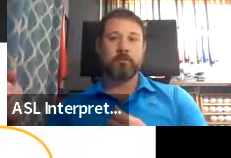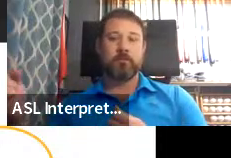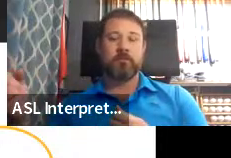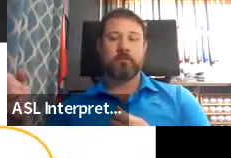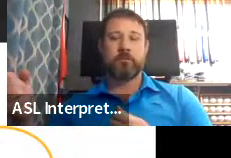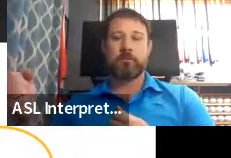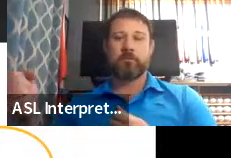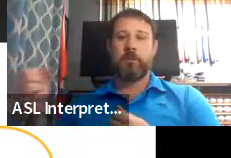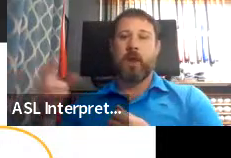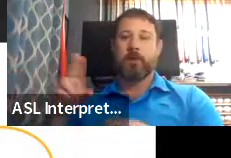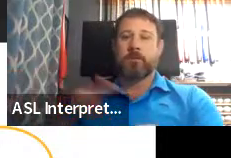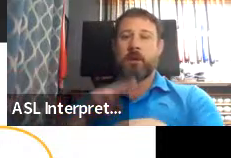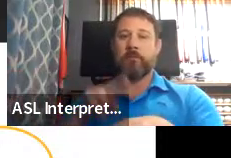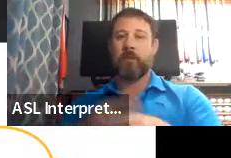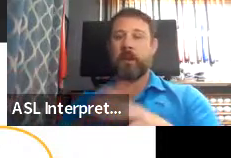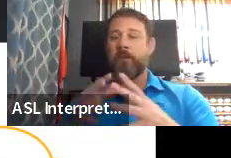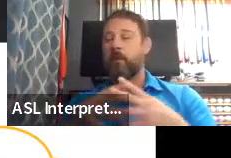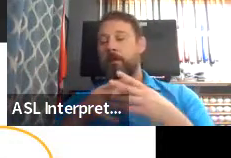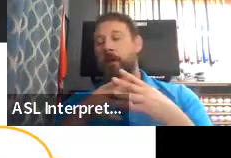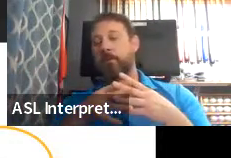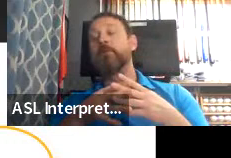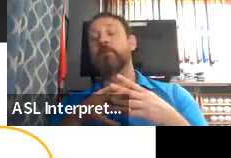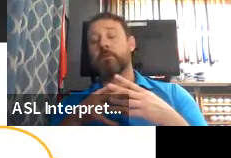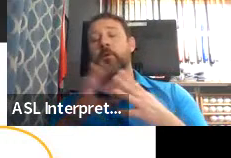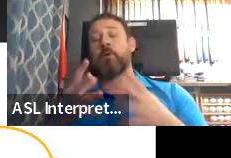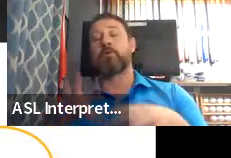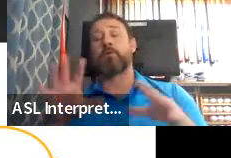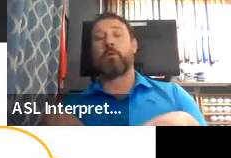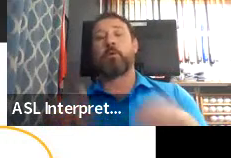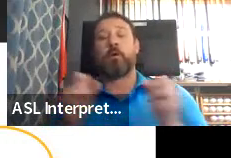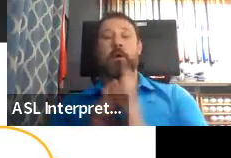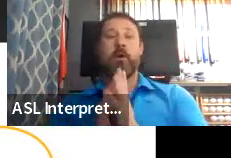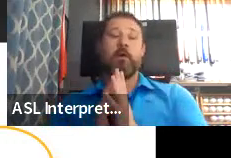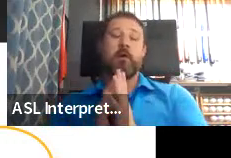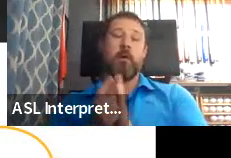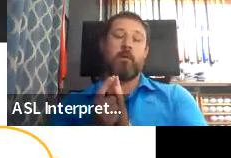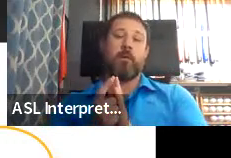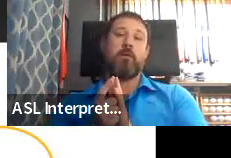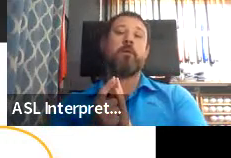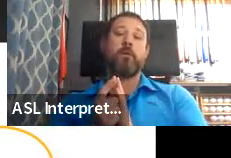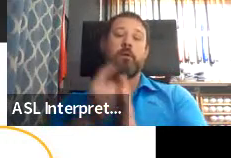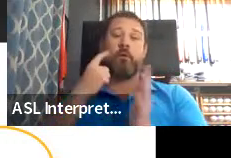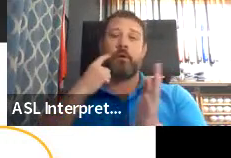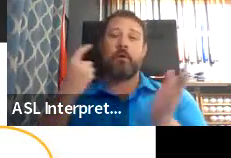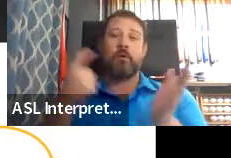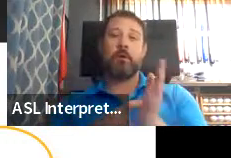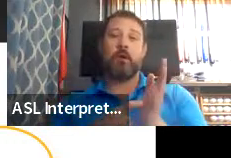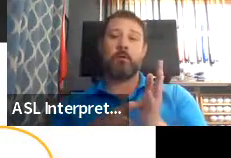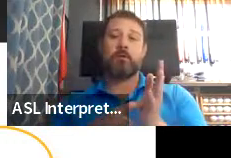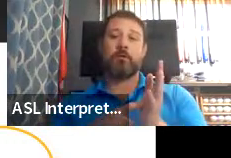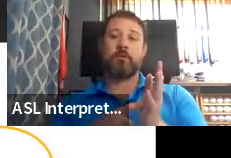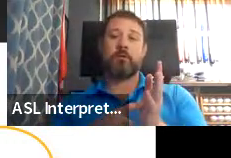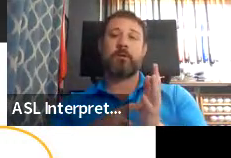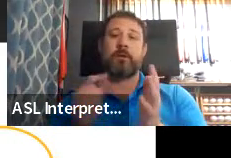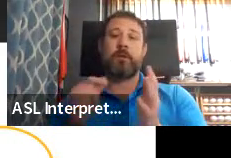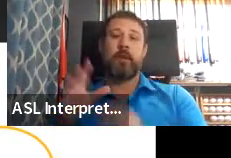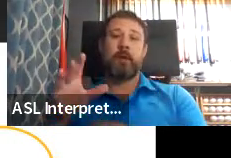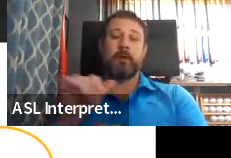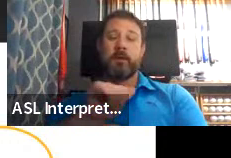as Native Americans. We also just want to take a moment to acknowledge the fact that it's African American History